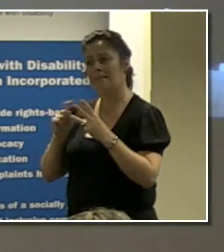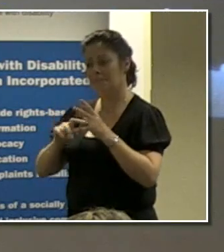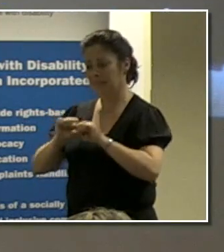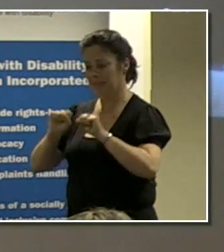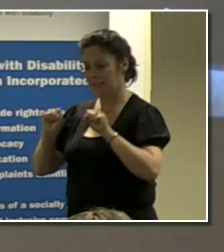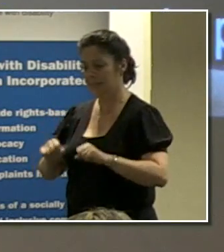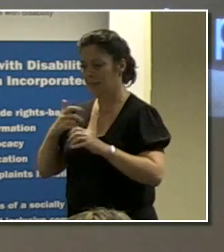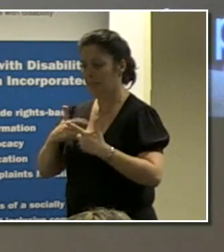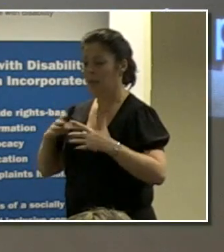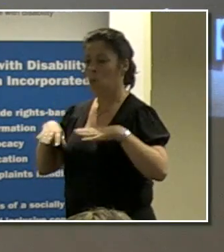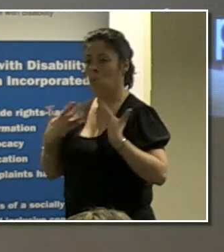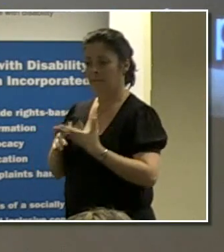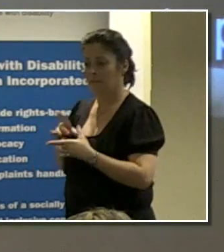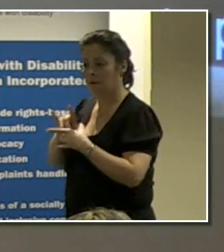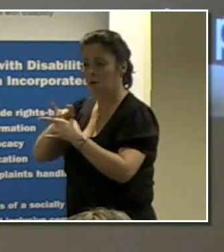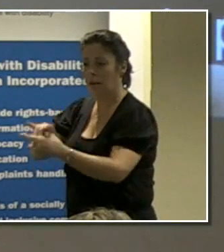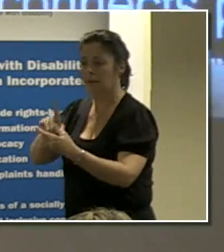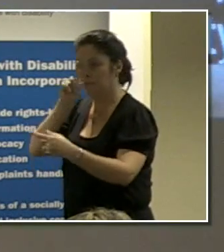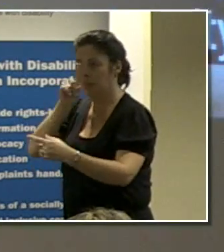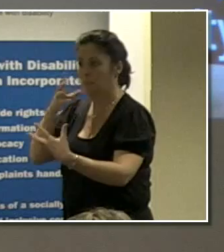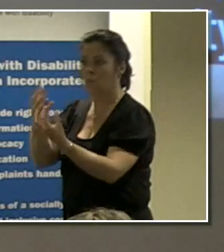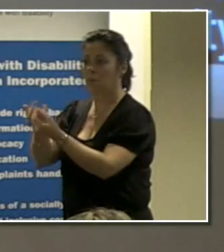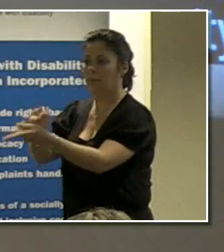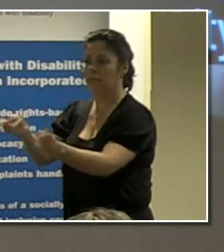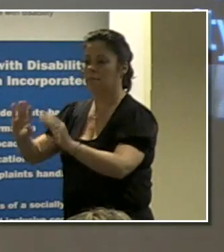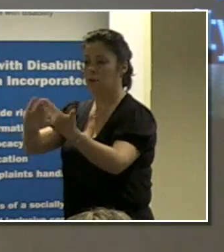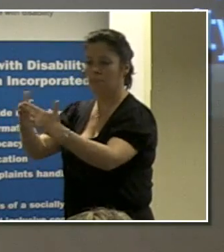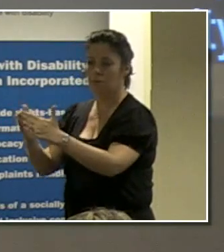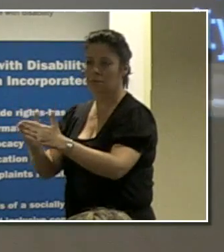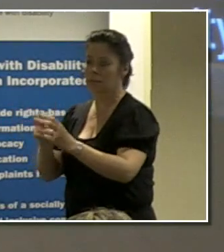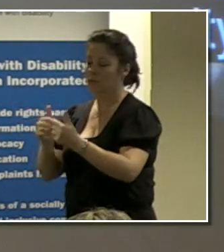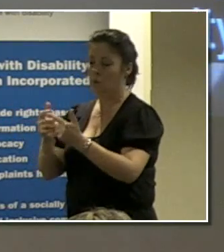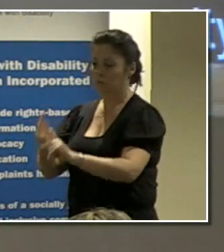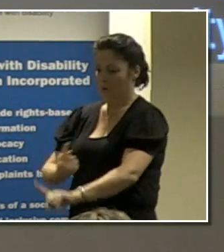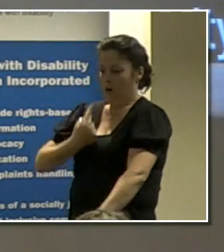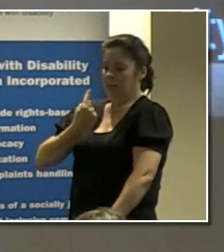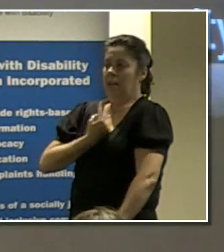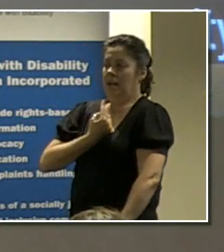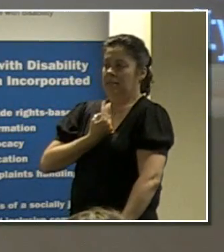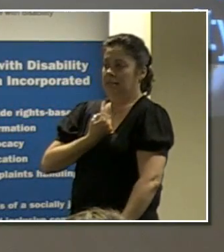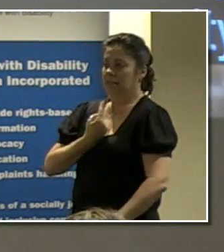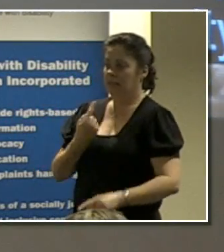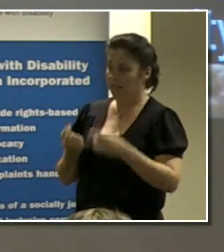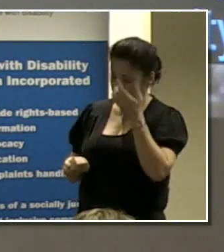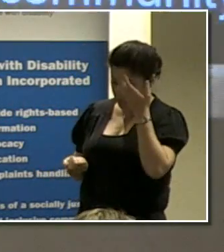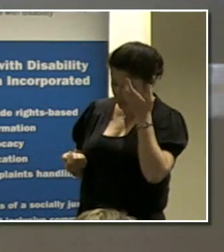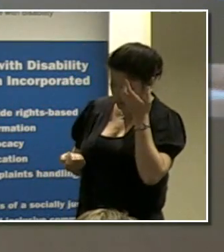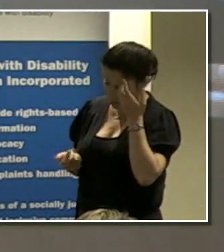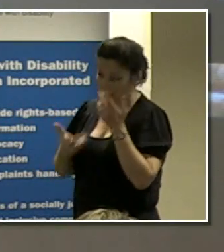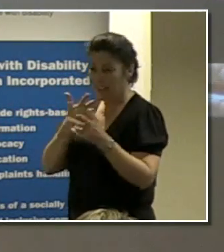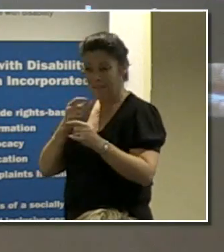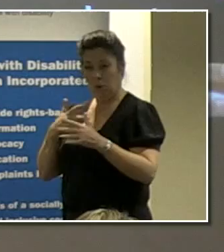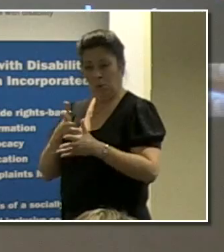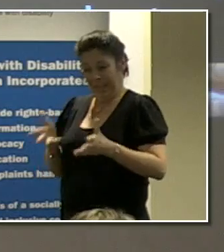their community, because otherwise you're just leaving people